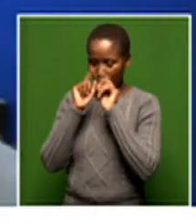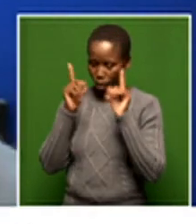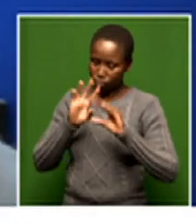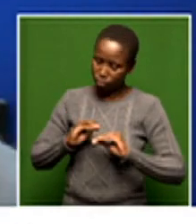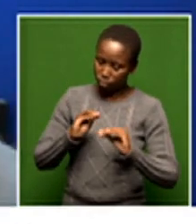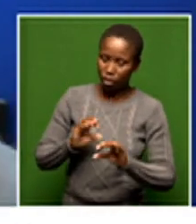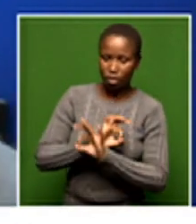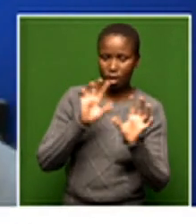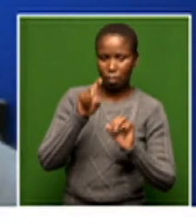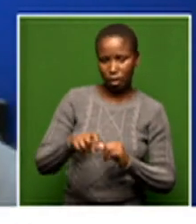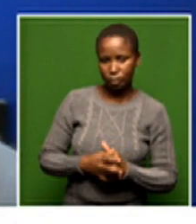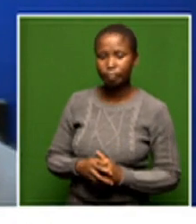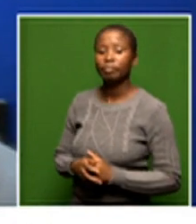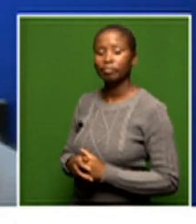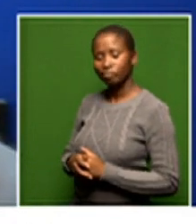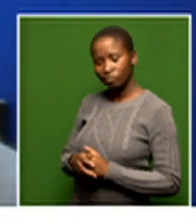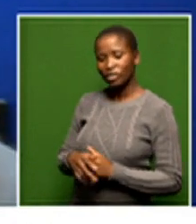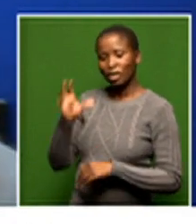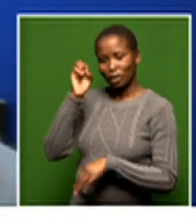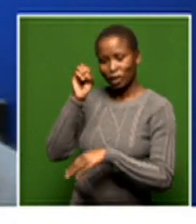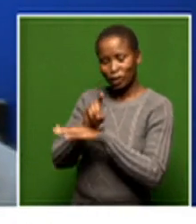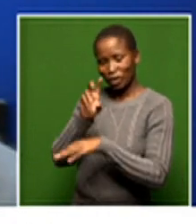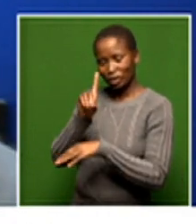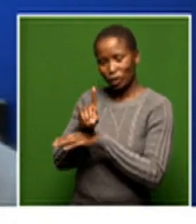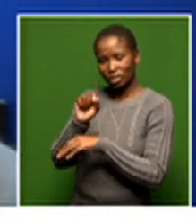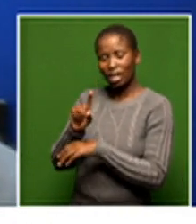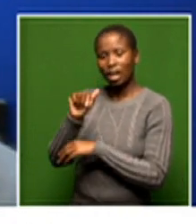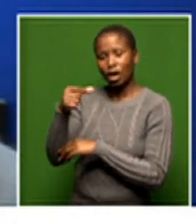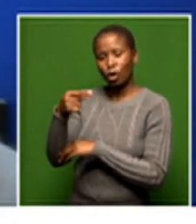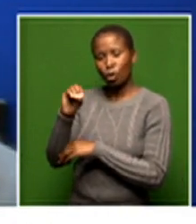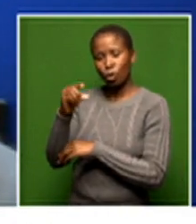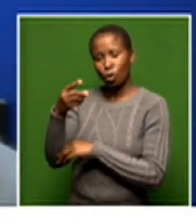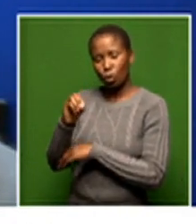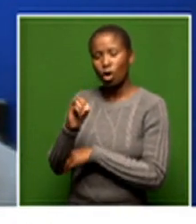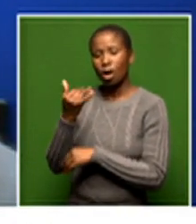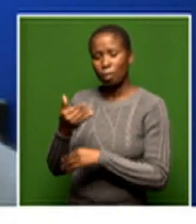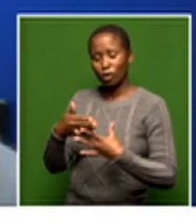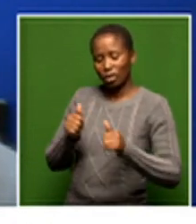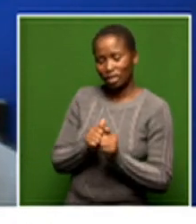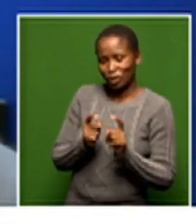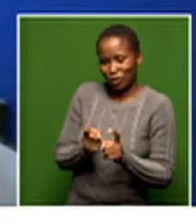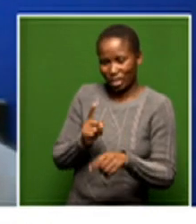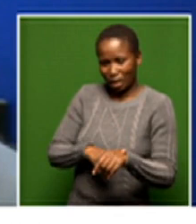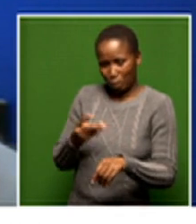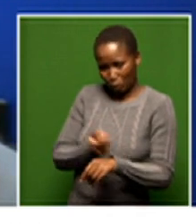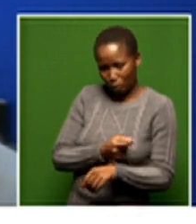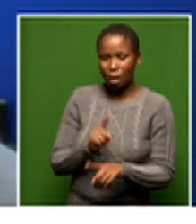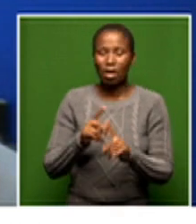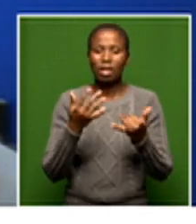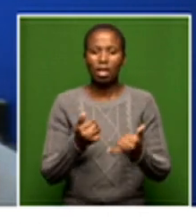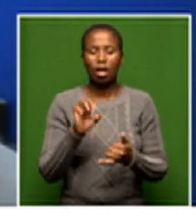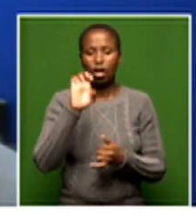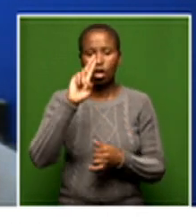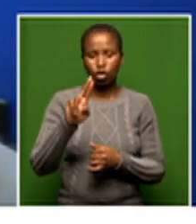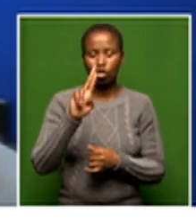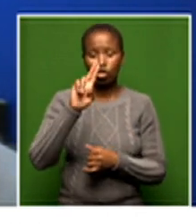Dr. Agogo, we're out of time. My colleague Valen standing by with the sport, but I just want to squeeze in this one question. The European Union